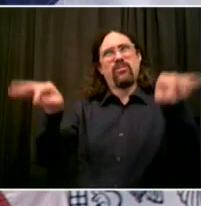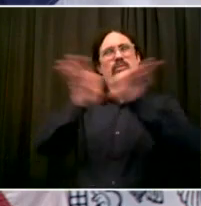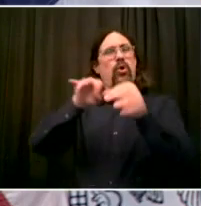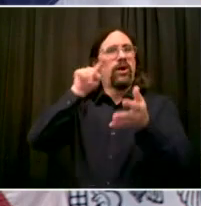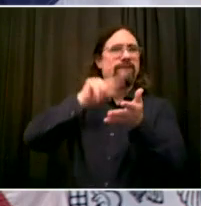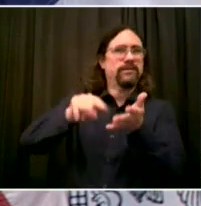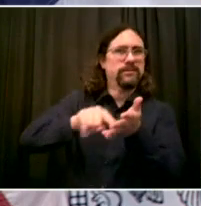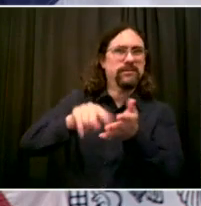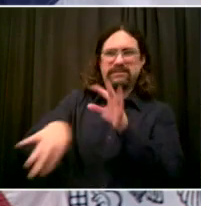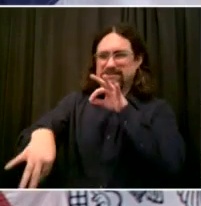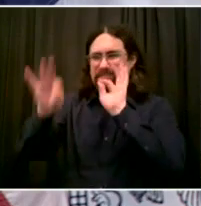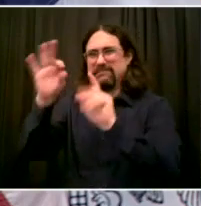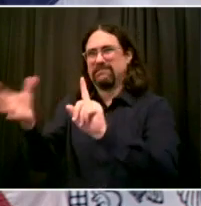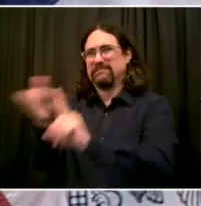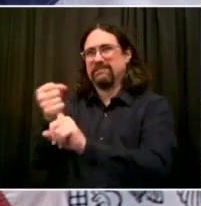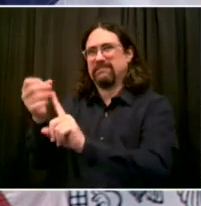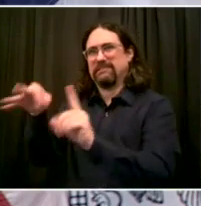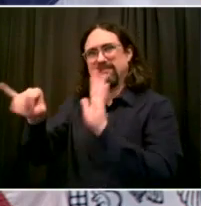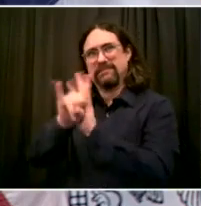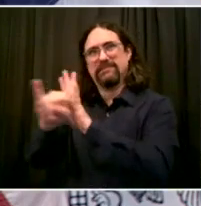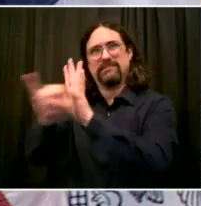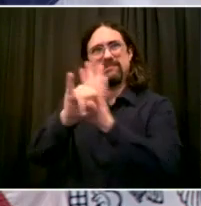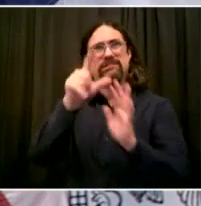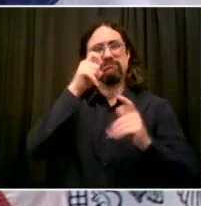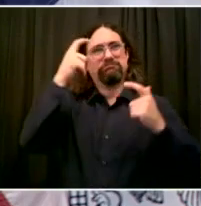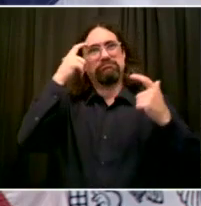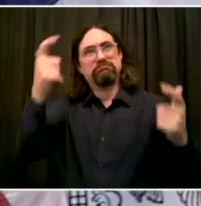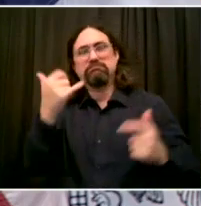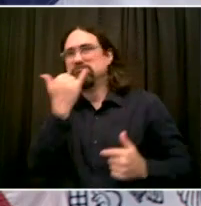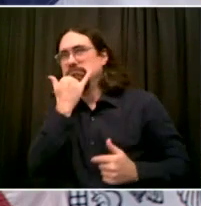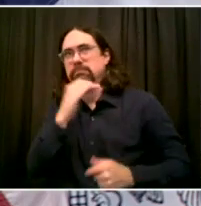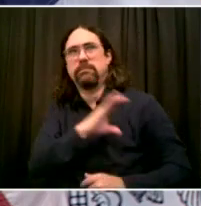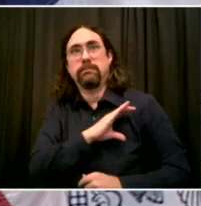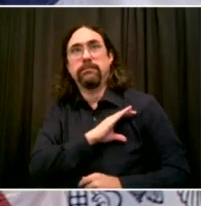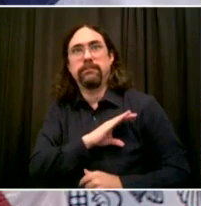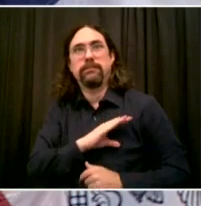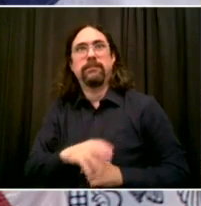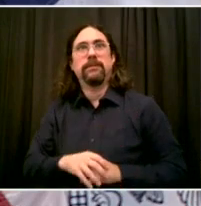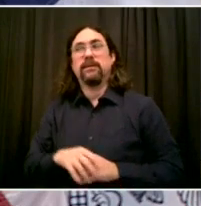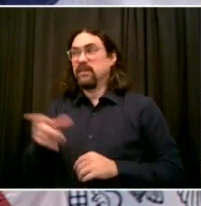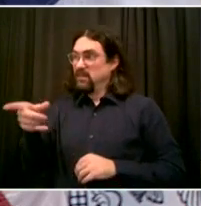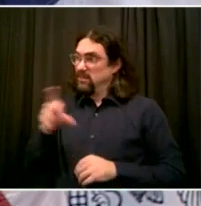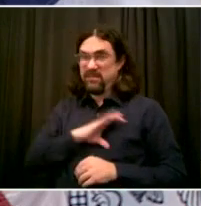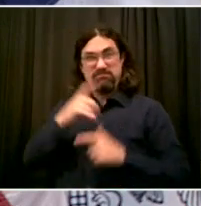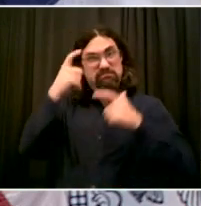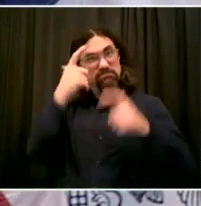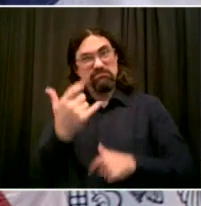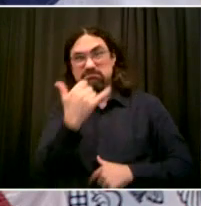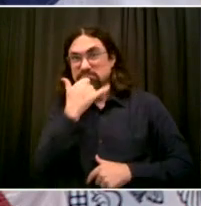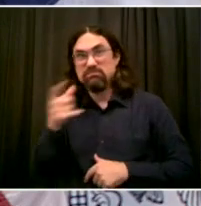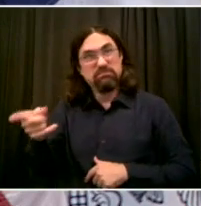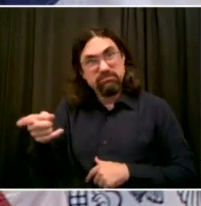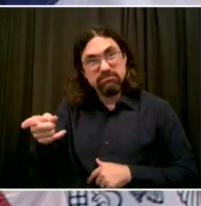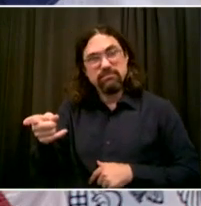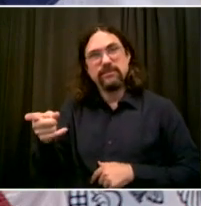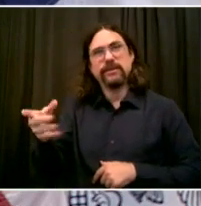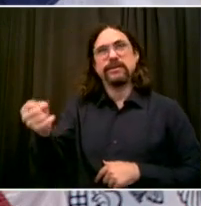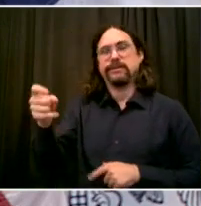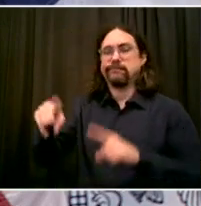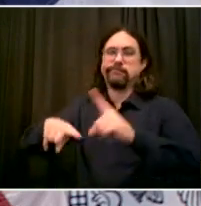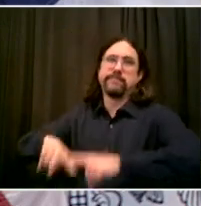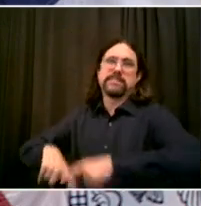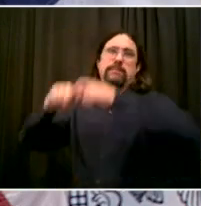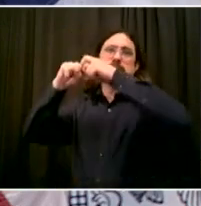be suspended. But Commissioner Shea has made very clear that when he sees evidence, he's going to act and act resolutely. And he's actually done